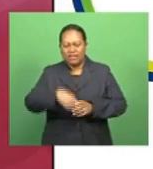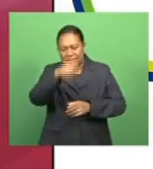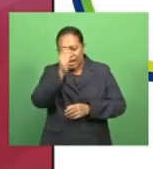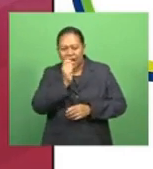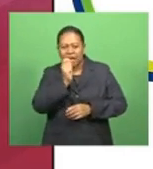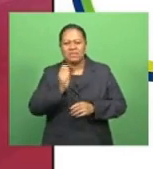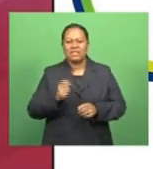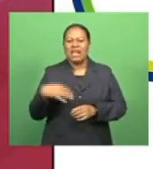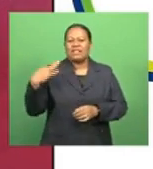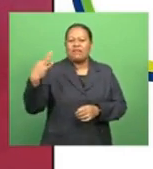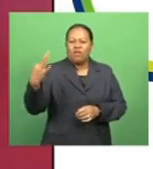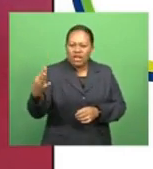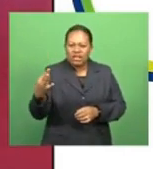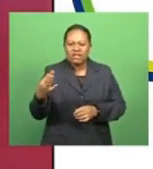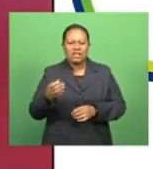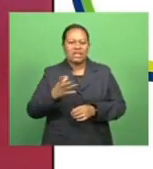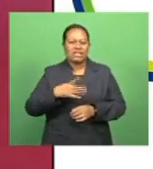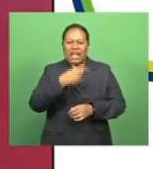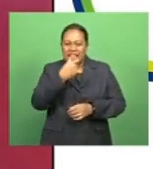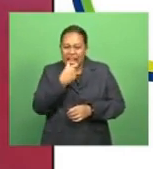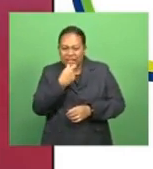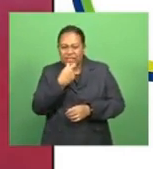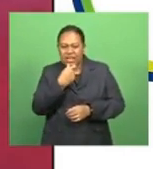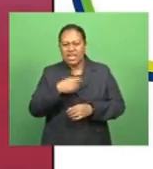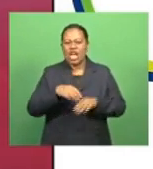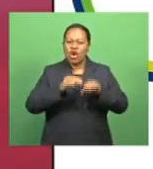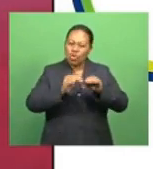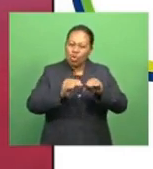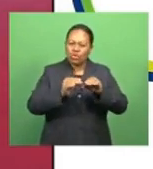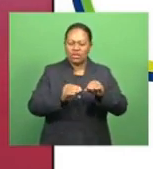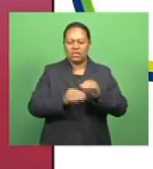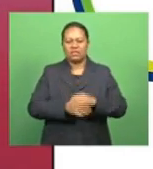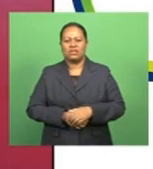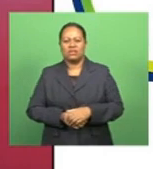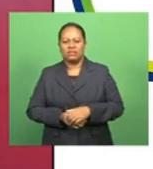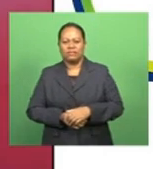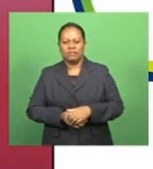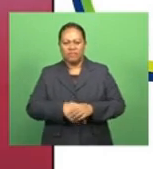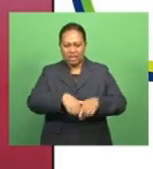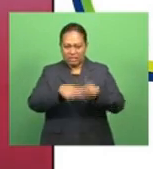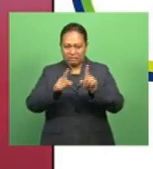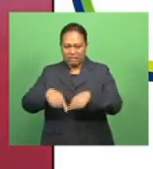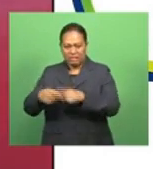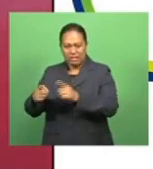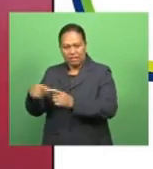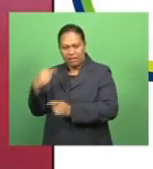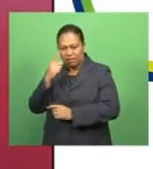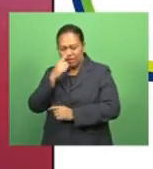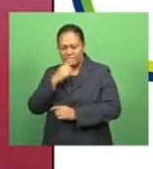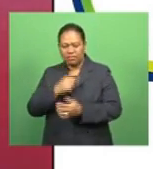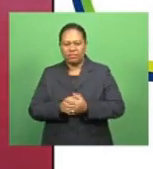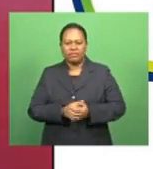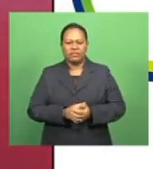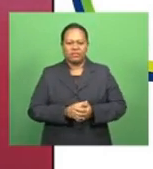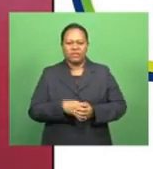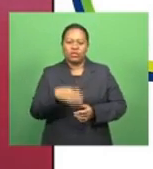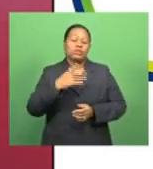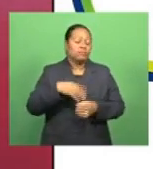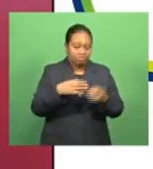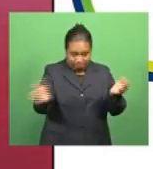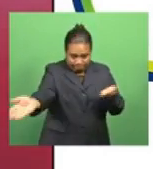the volunteers, the referees, coaches, and then fill up the questionnaire. We'll gather all the